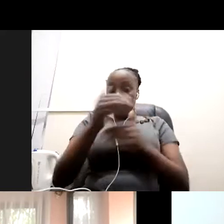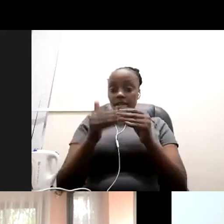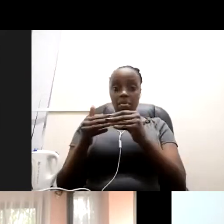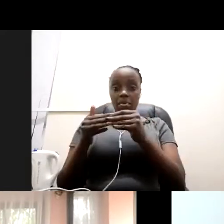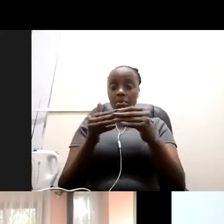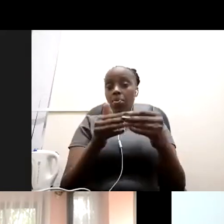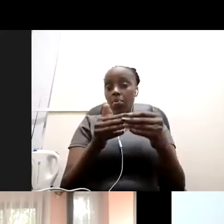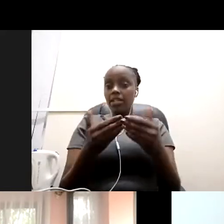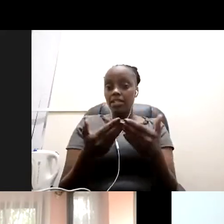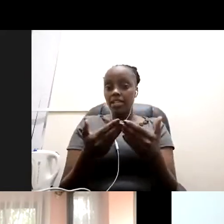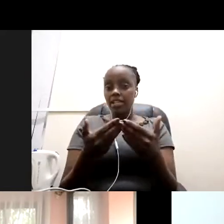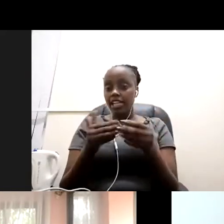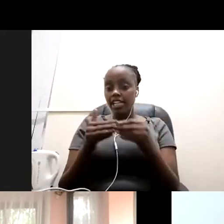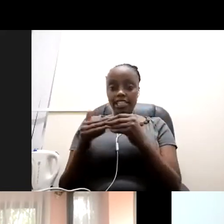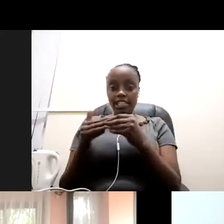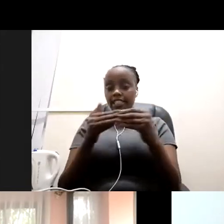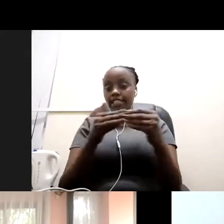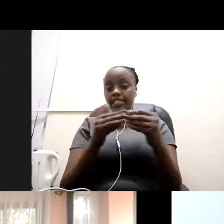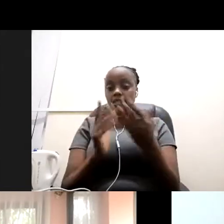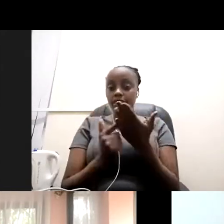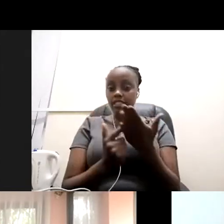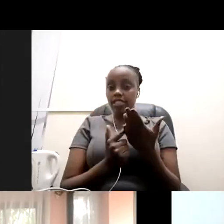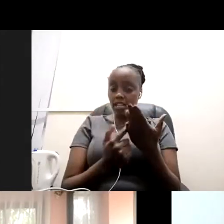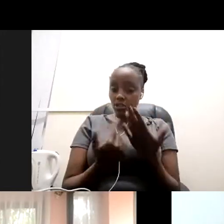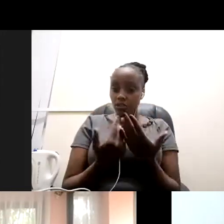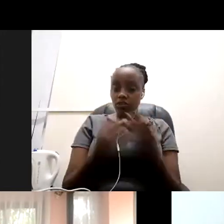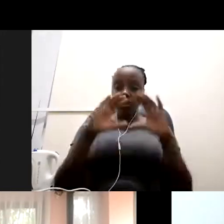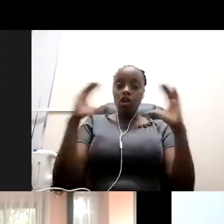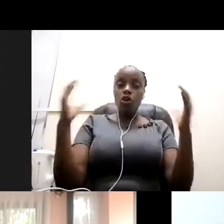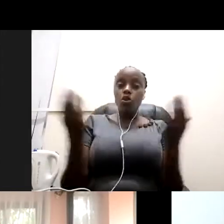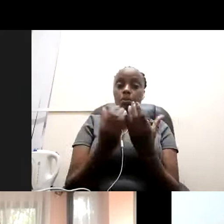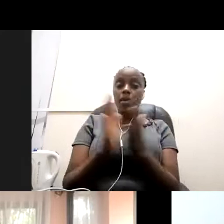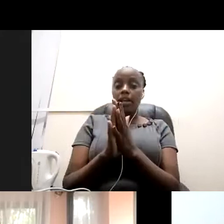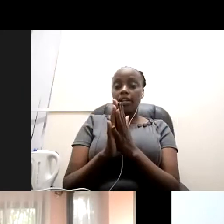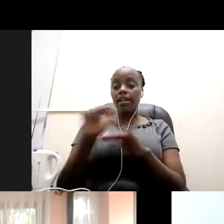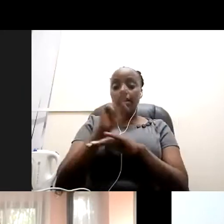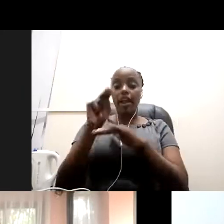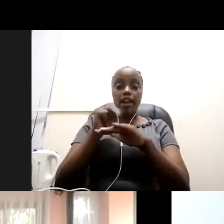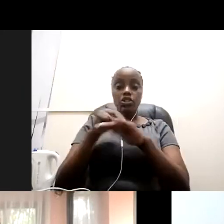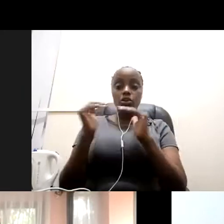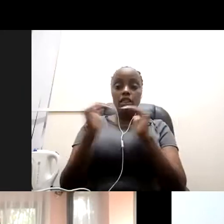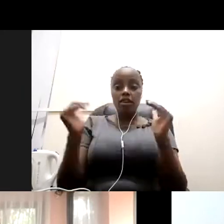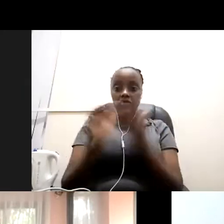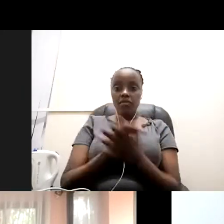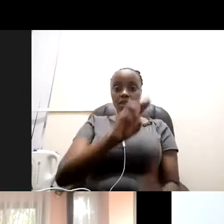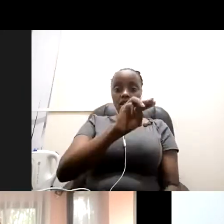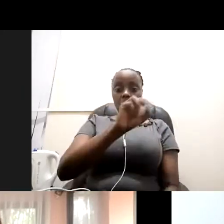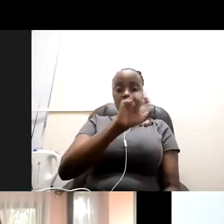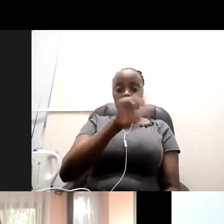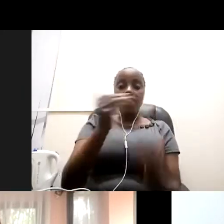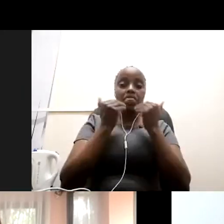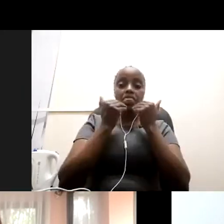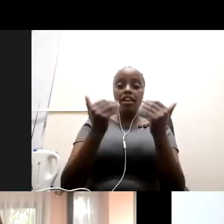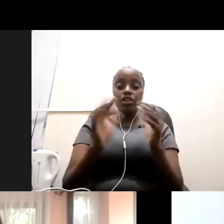of the discussions, both global and nationally. So Maria Soledad, thank you very much for